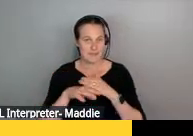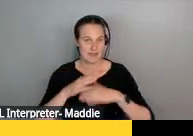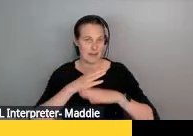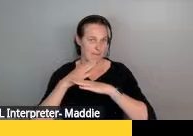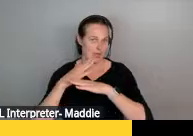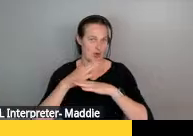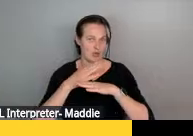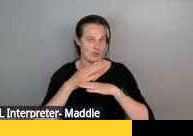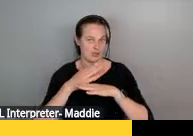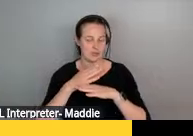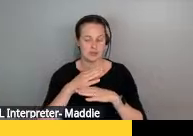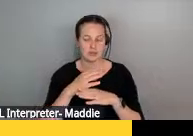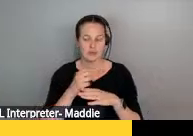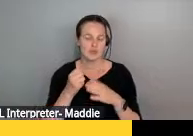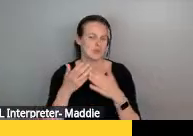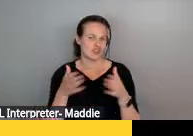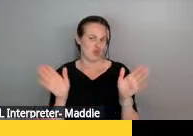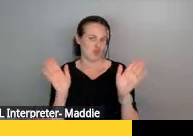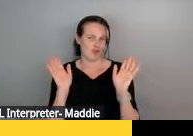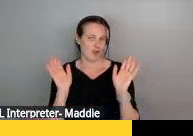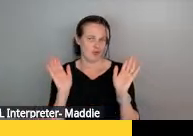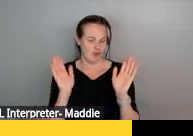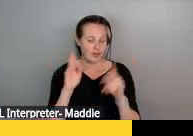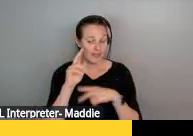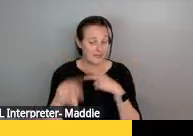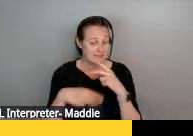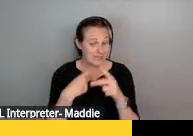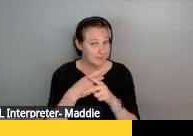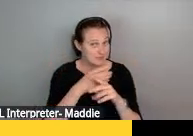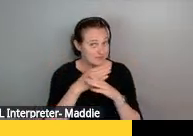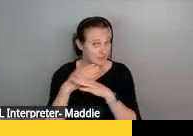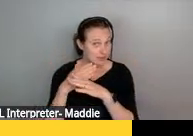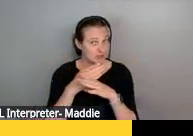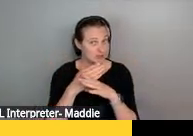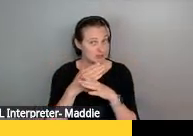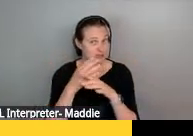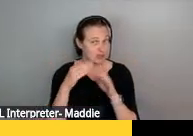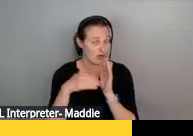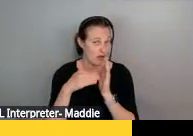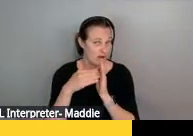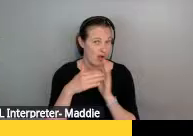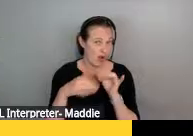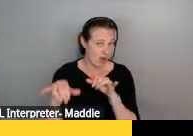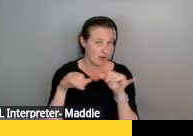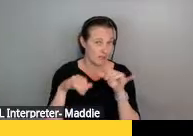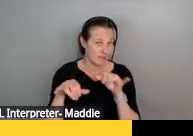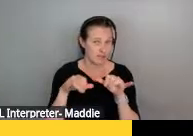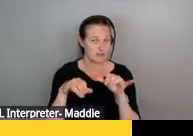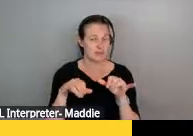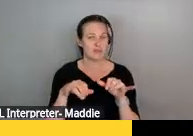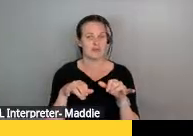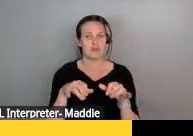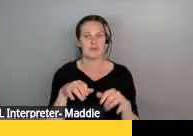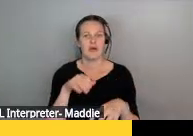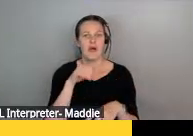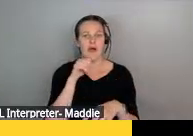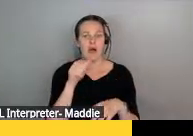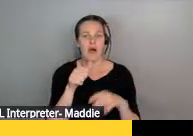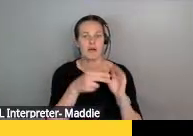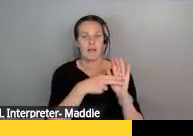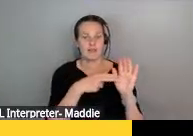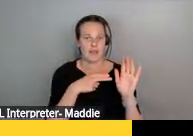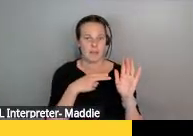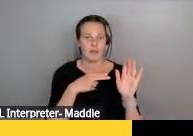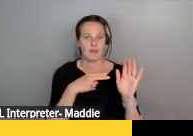In terms of the types of barriers that people experienced, the most common type of barrier was unlabeled elements, so